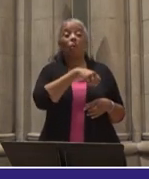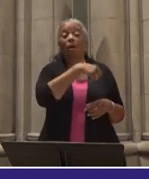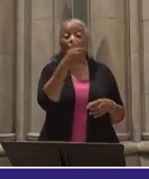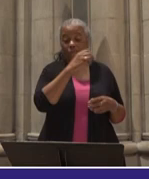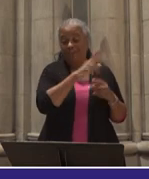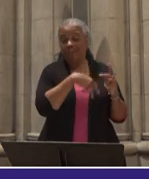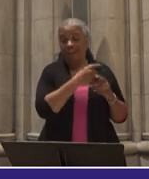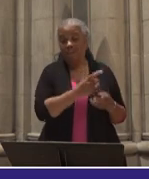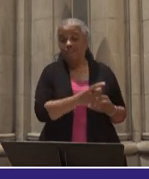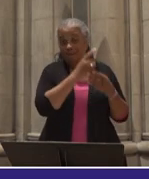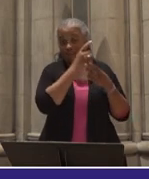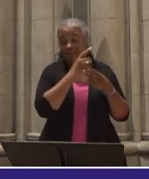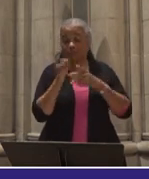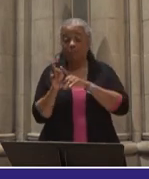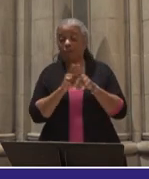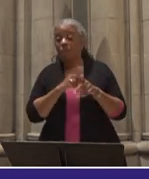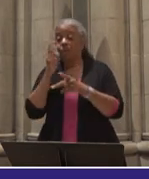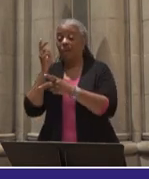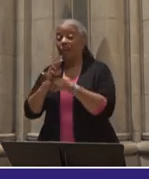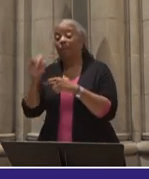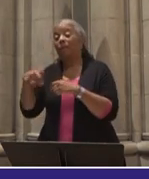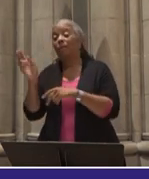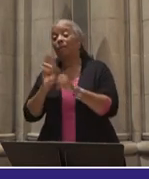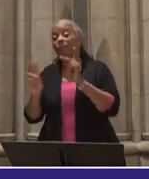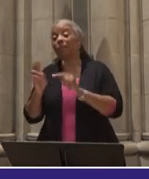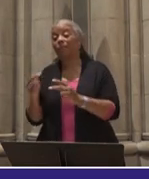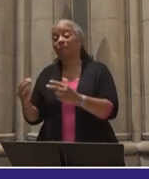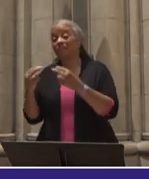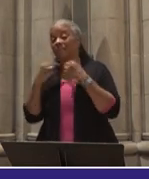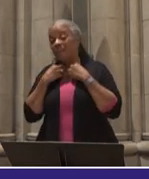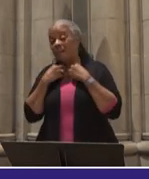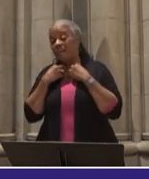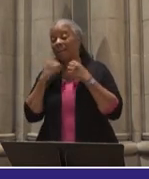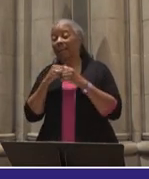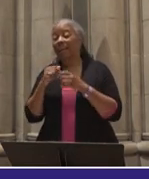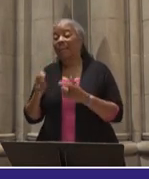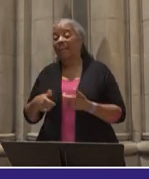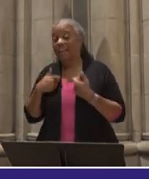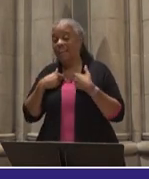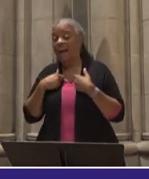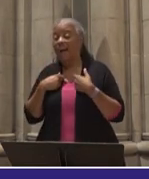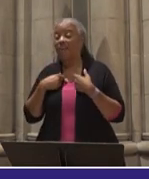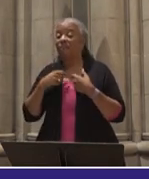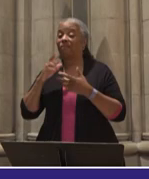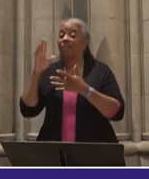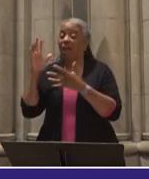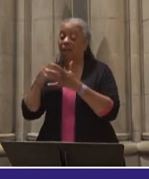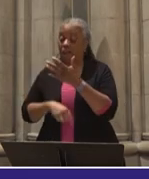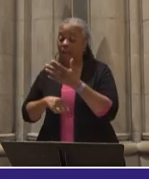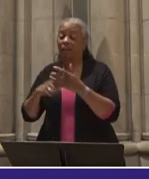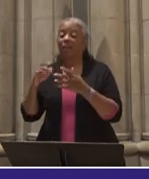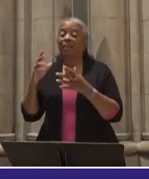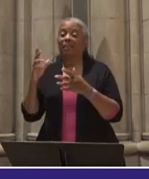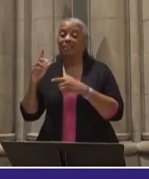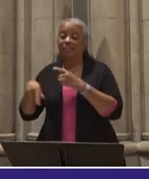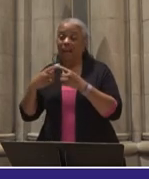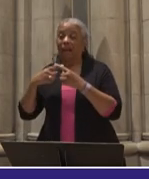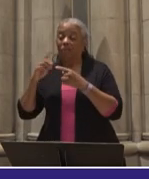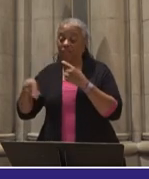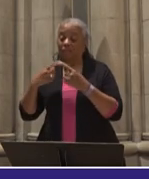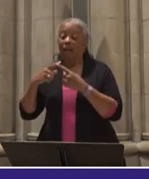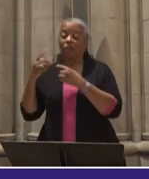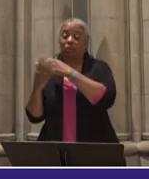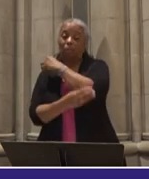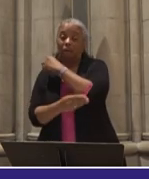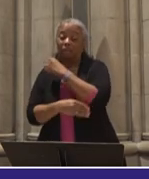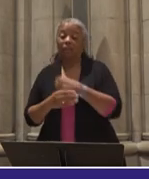privileges, while trapping others in life-negating cycles of poverty. It is only in giving